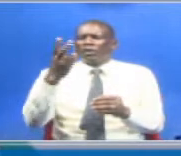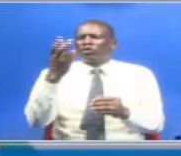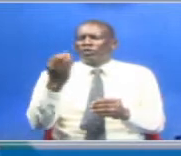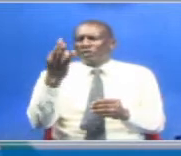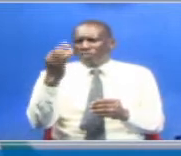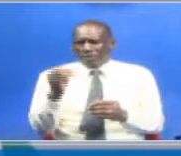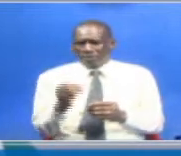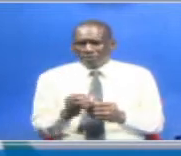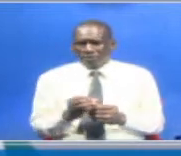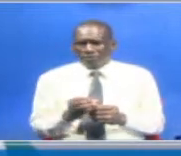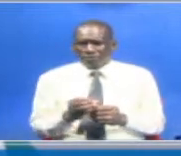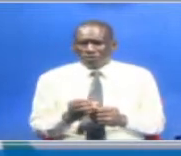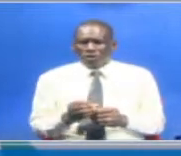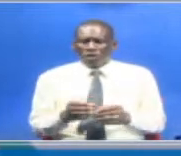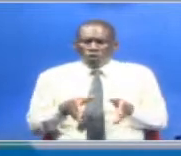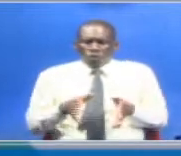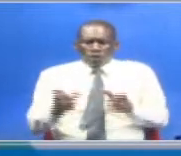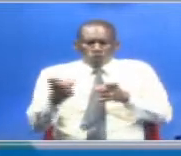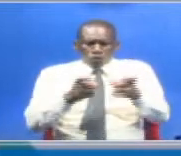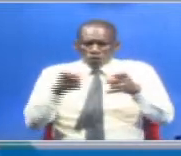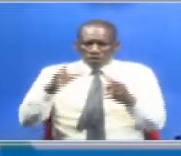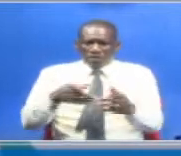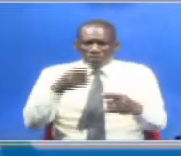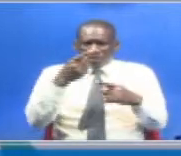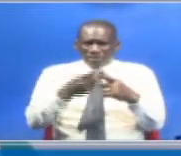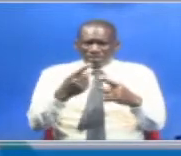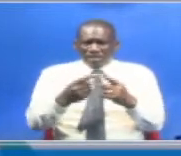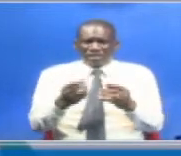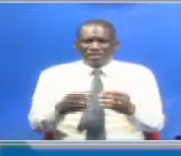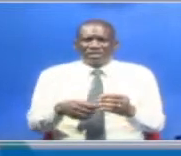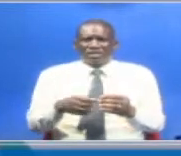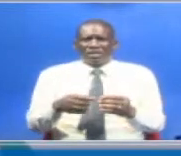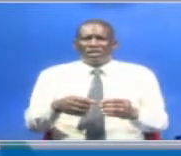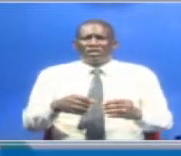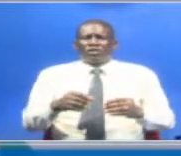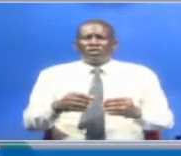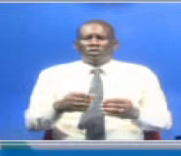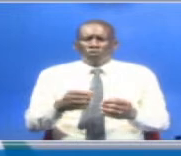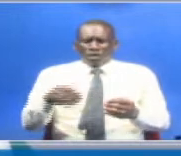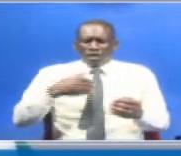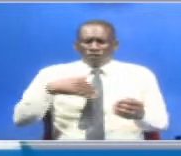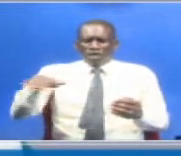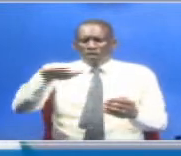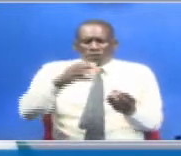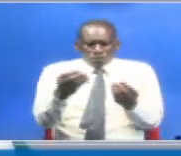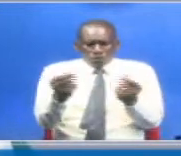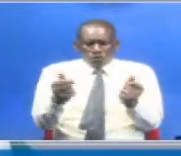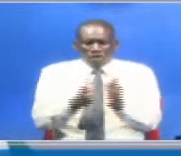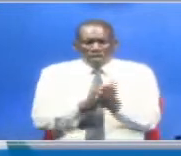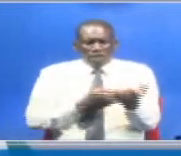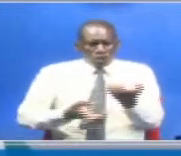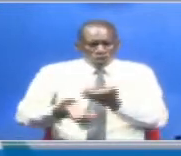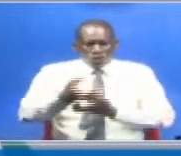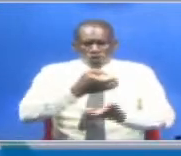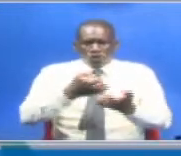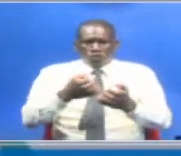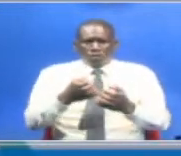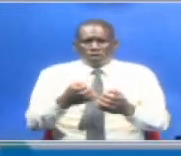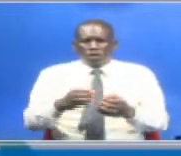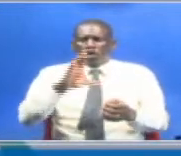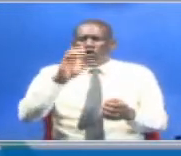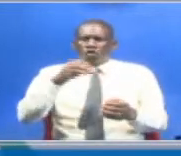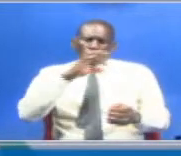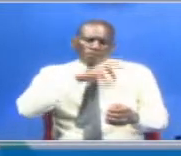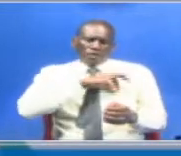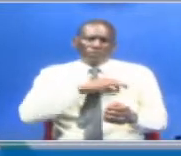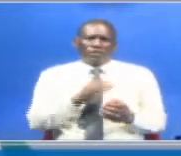Aside from mitigation, VCMs can also drive important environmental, social, and economic co-benefits.